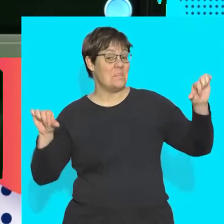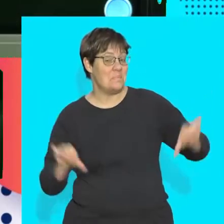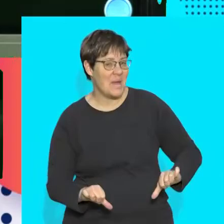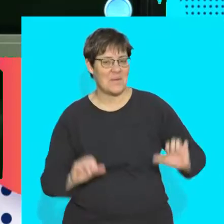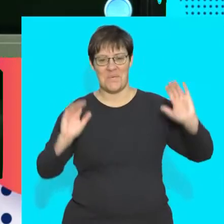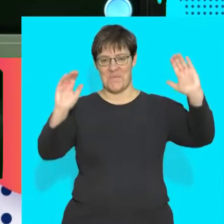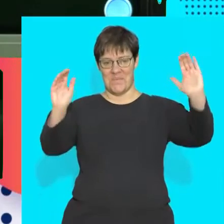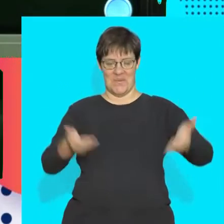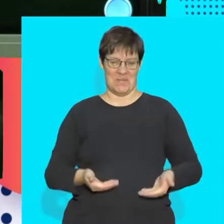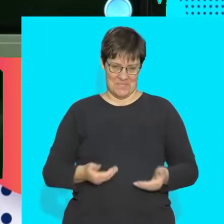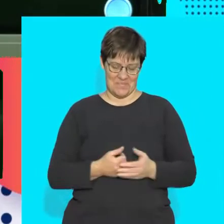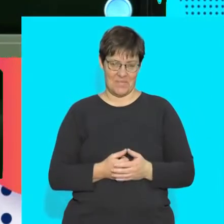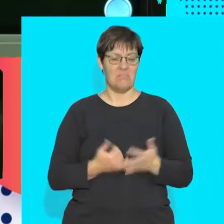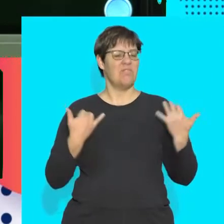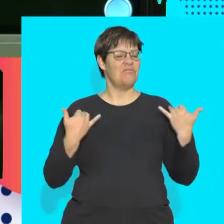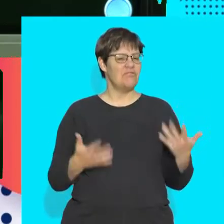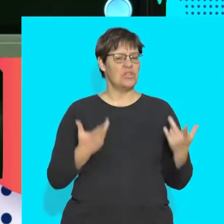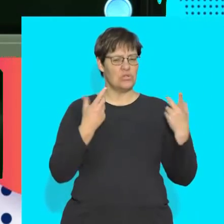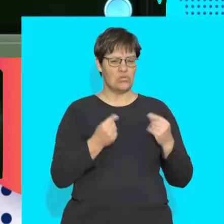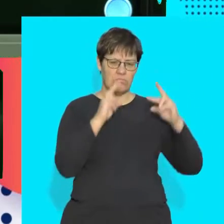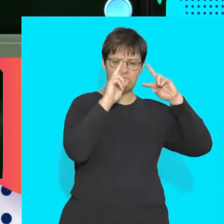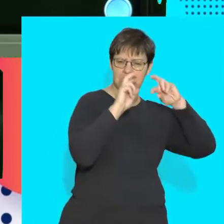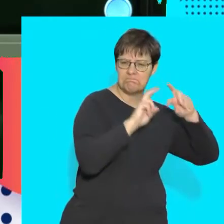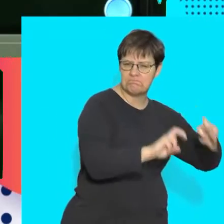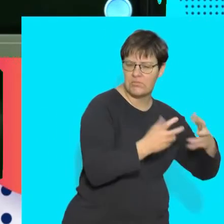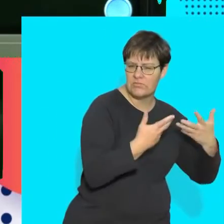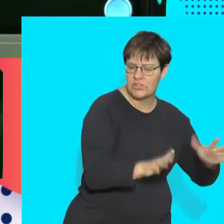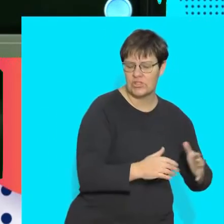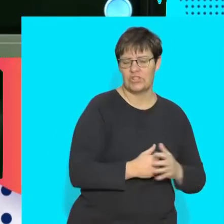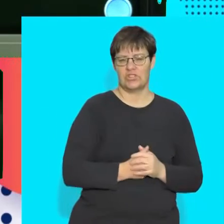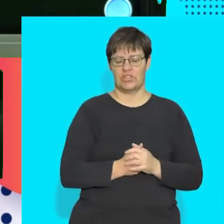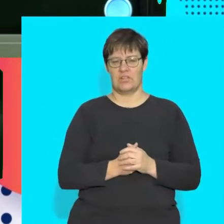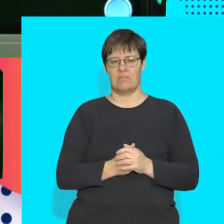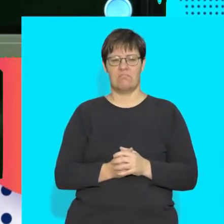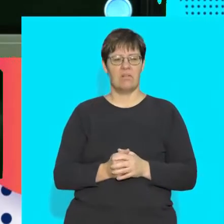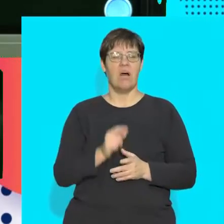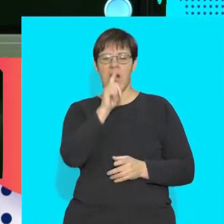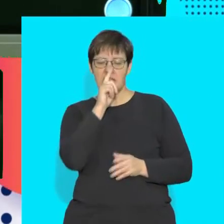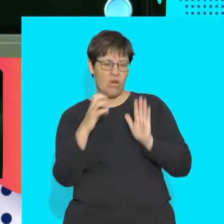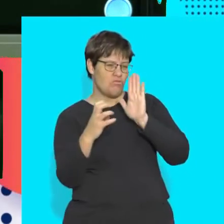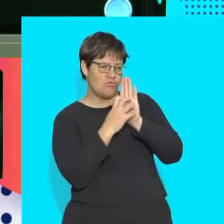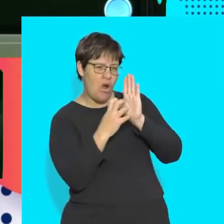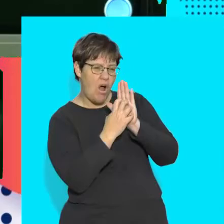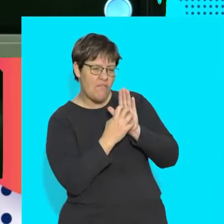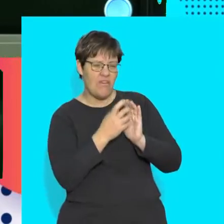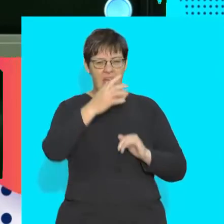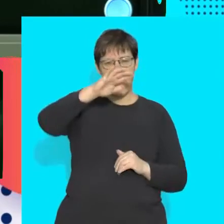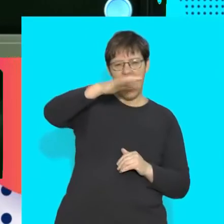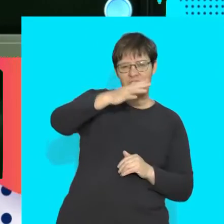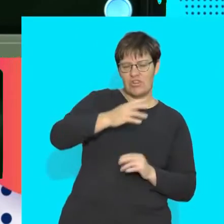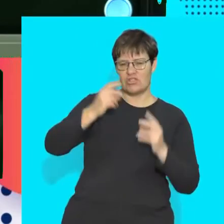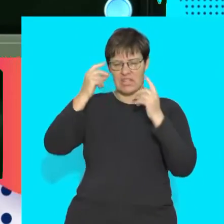Welcome back, everyone. So we've done a little bit of investigation. We have seen from a graph, average